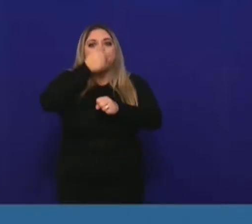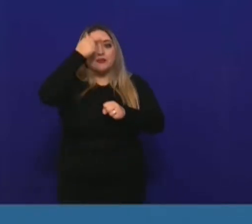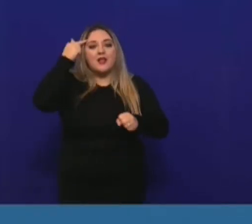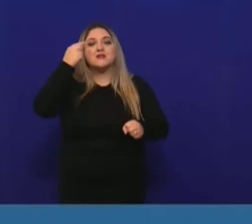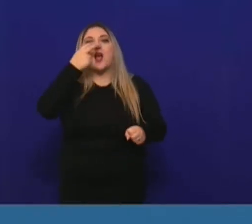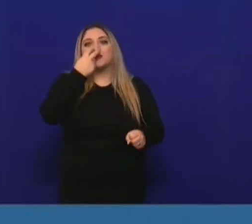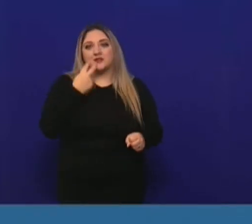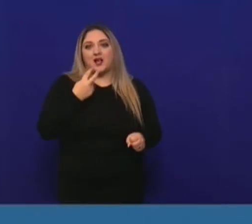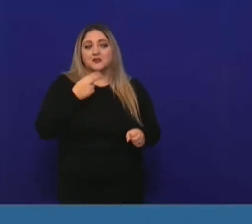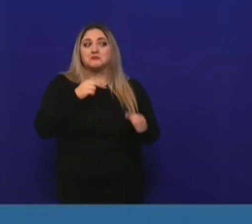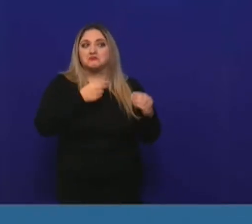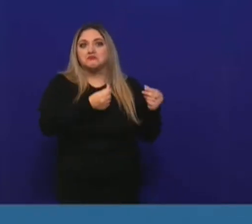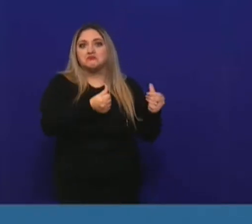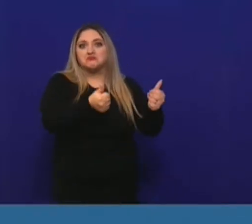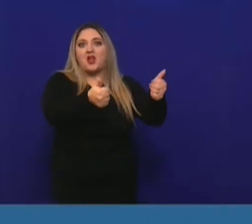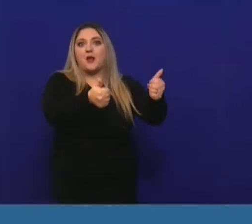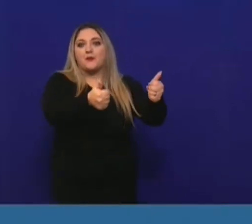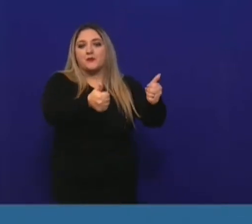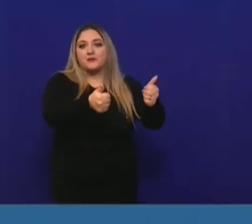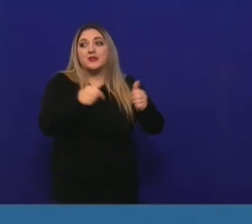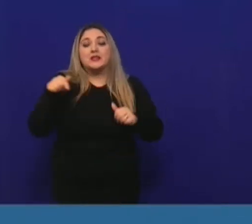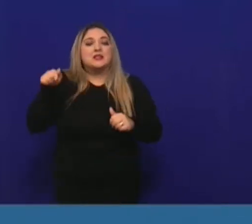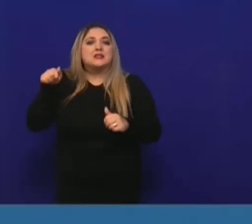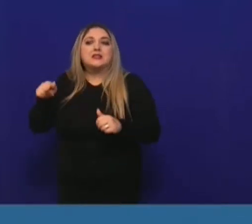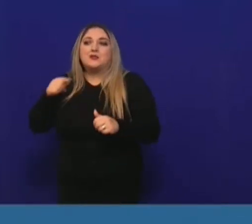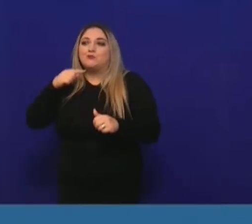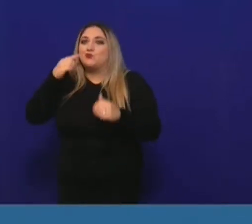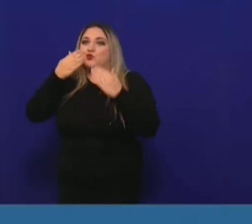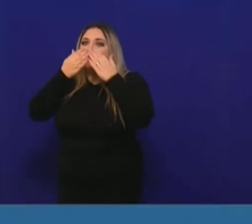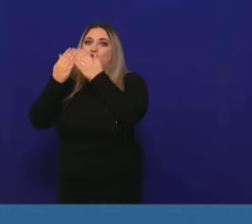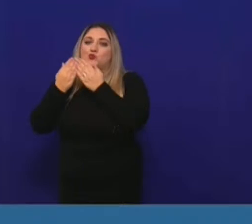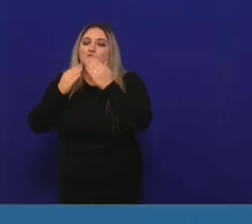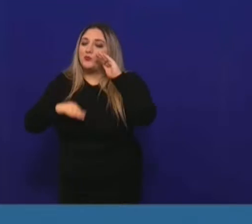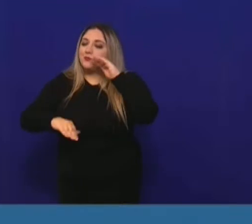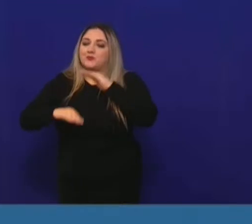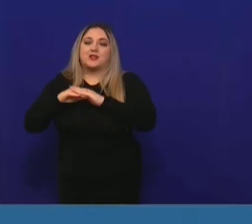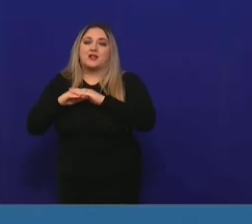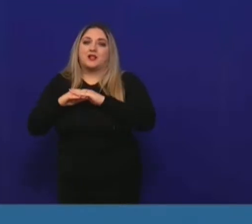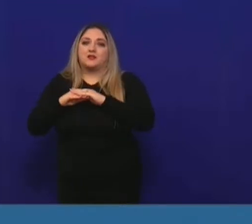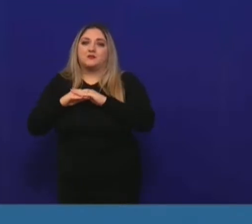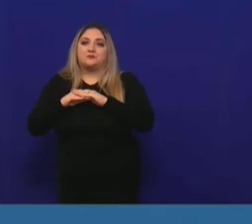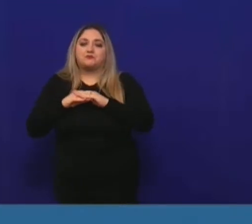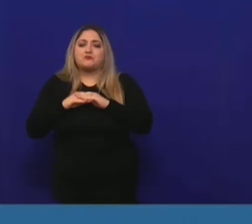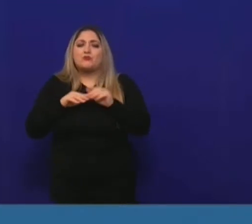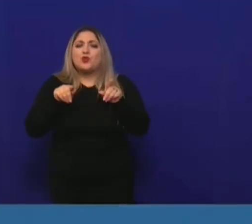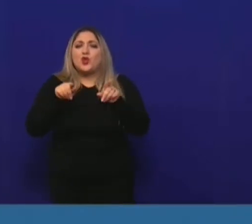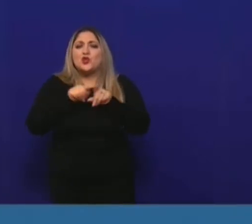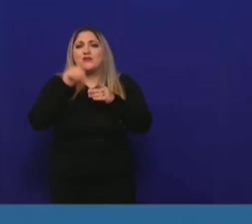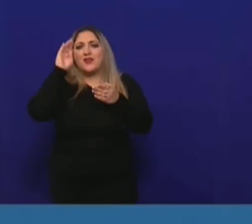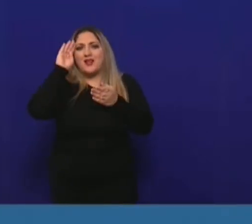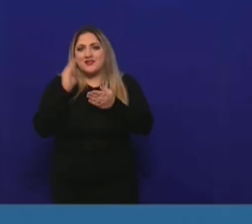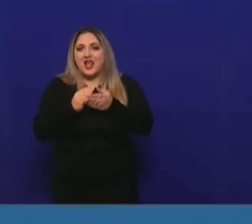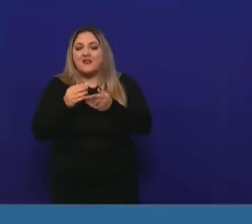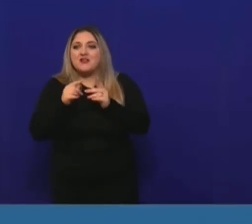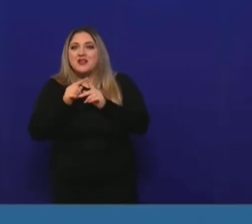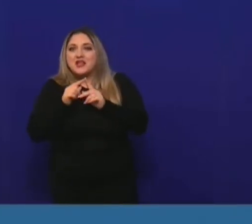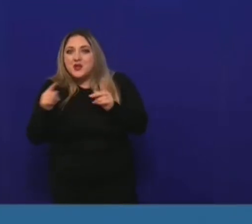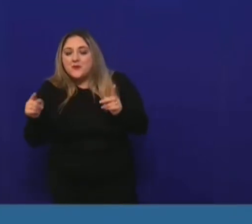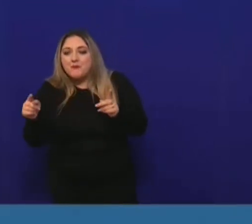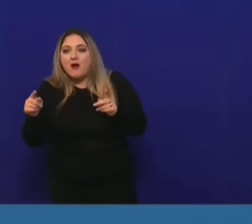ħafna. L-aspett li qed ikun ikkonsidrat hawnhekk mhijiex is-safety, għax is-safety tkun tajba fuq kulħadd, imma jkun